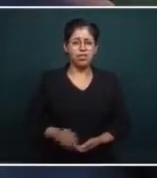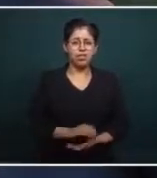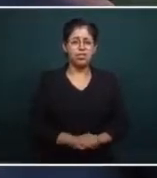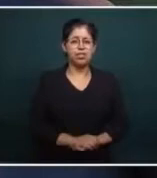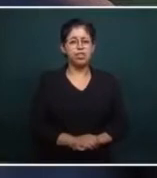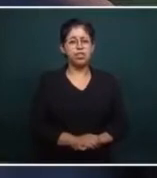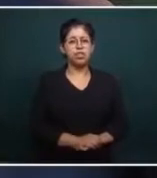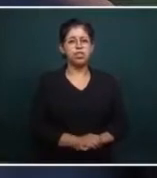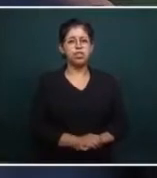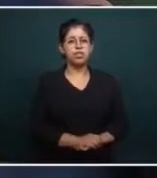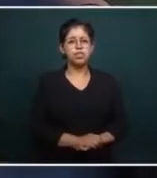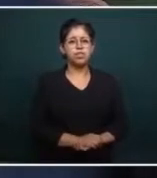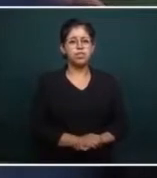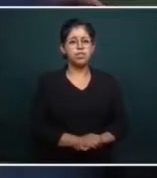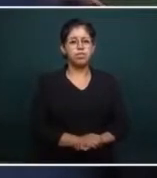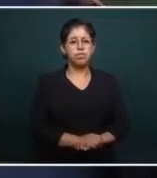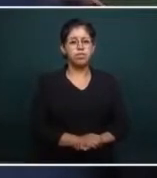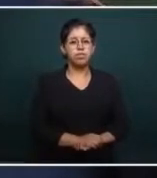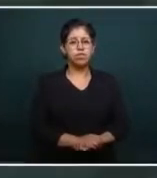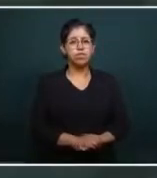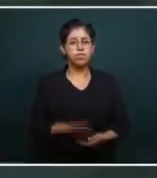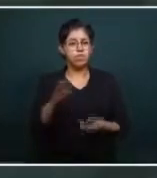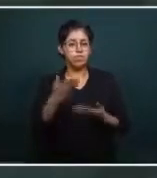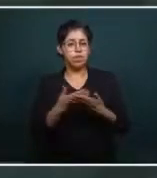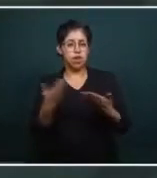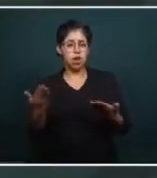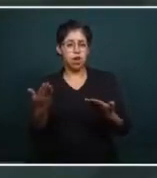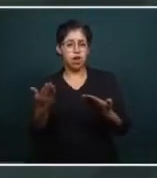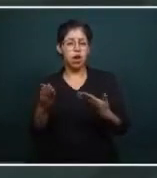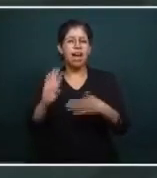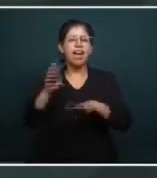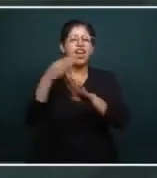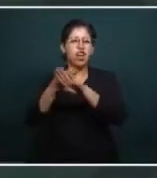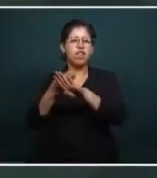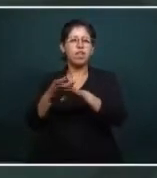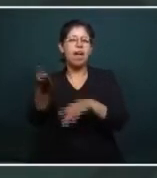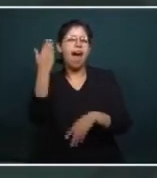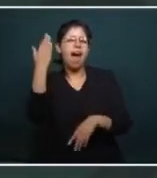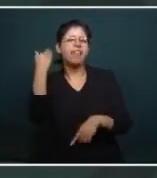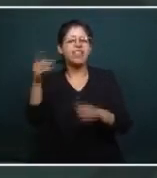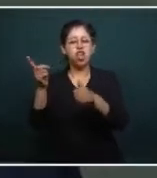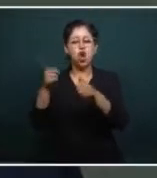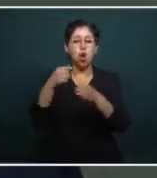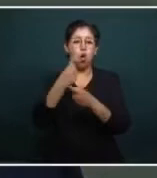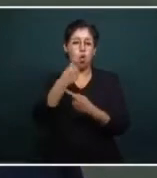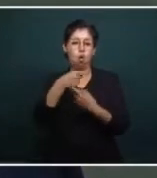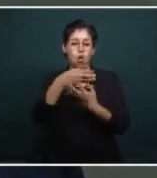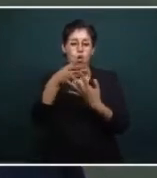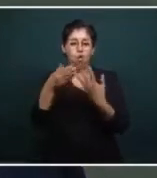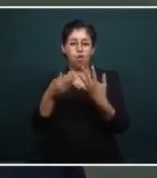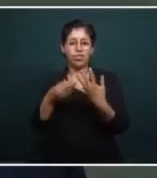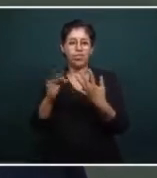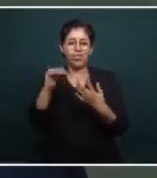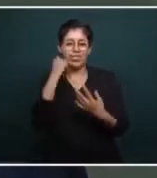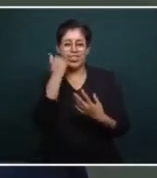eran los que ahora están are en la oposición those that are now in the en opposition Estados Unidos. in the U.S.